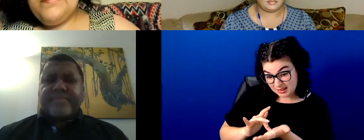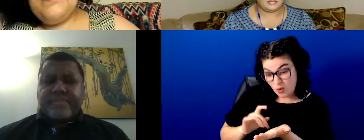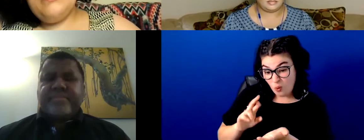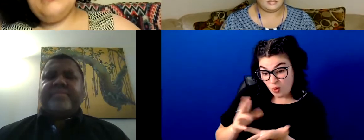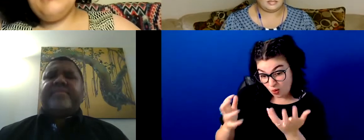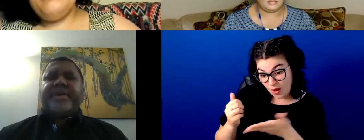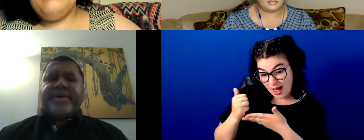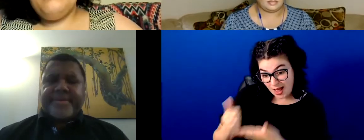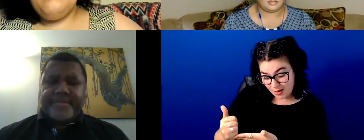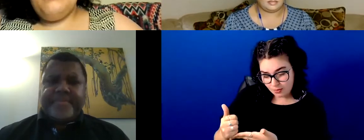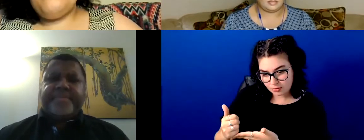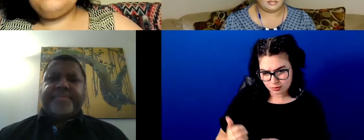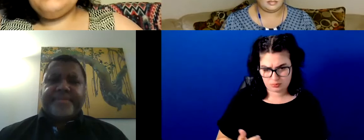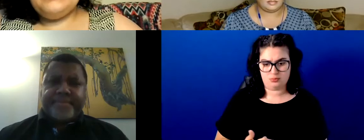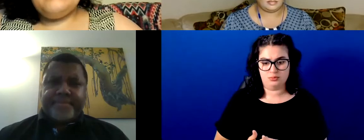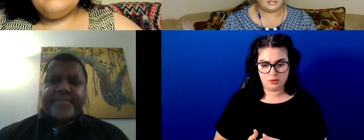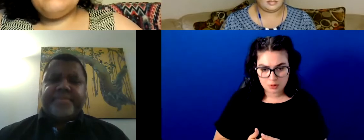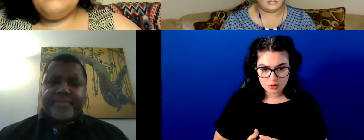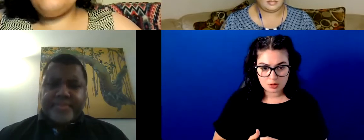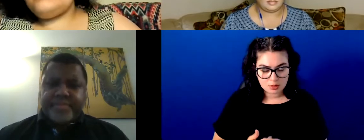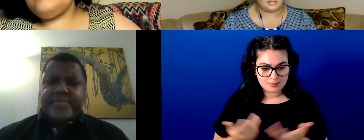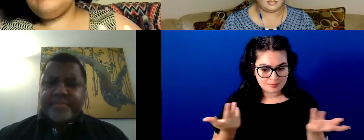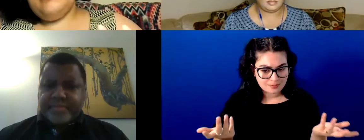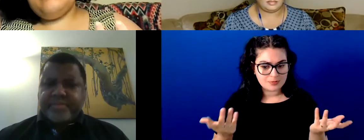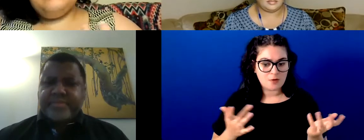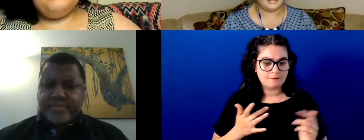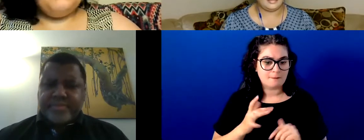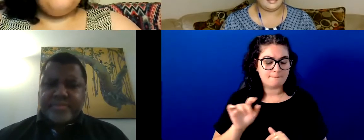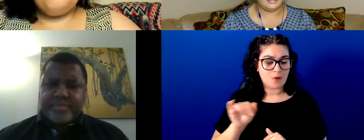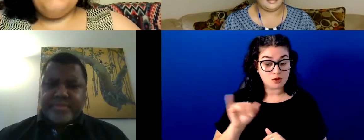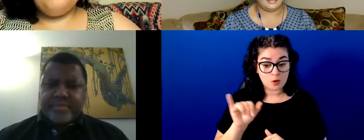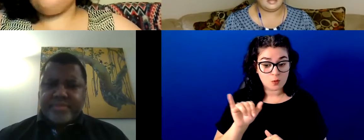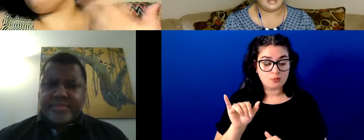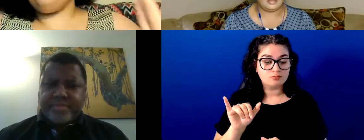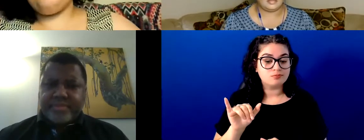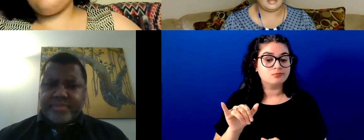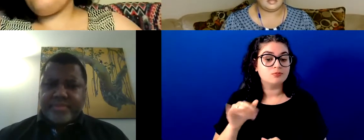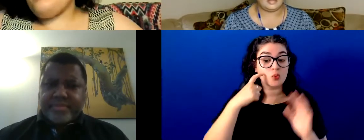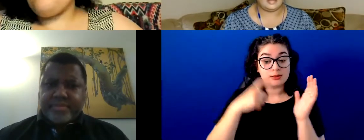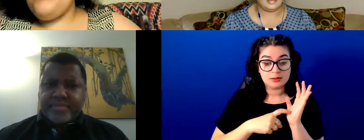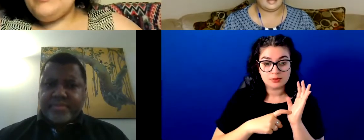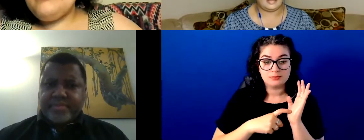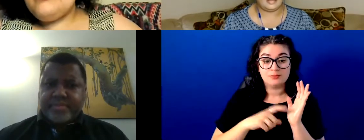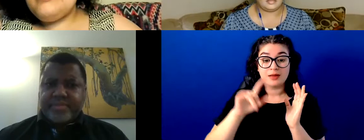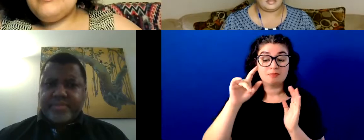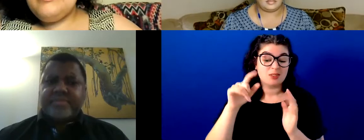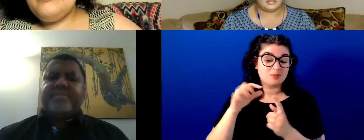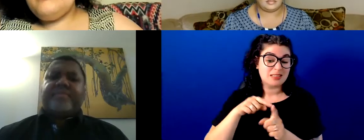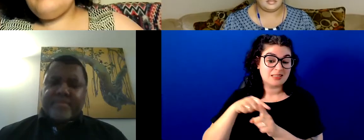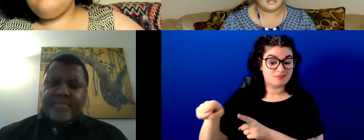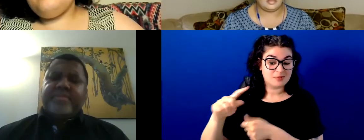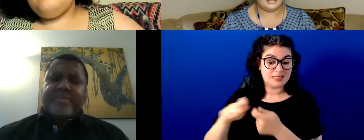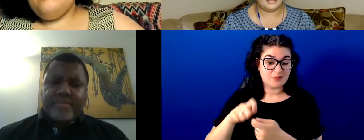help? Which means they also, something that we found, particularly when you look at Black women,